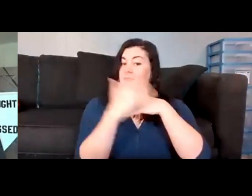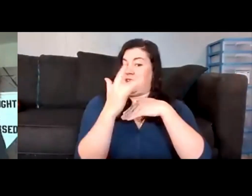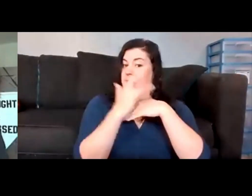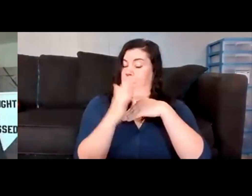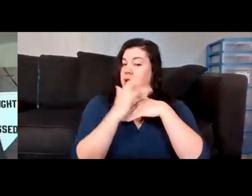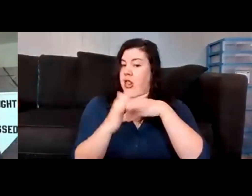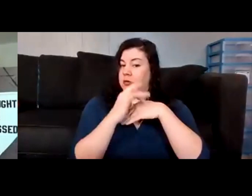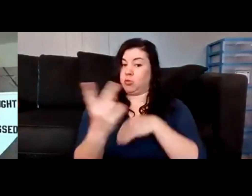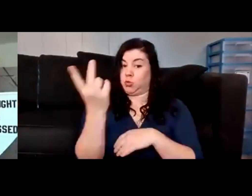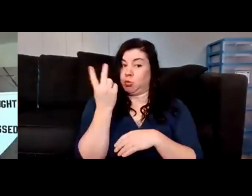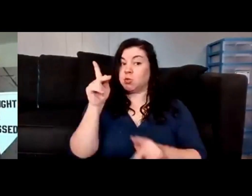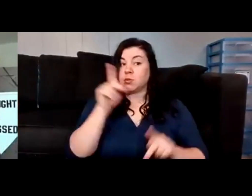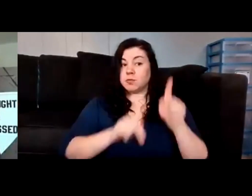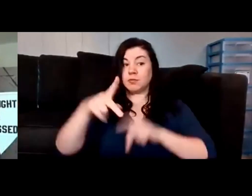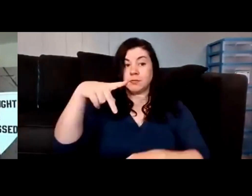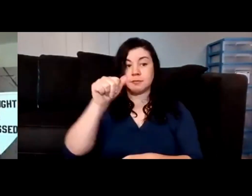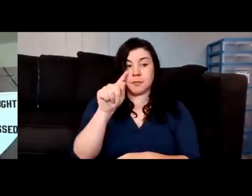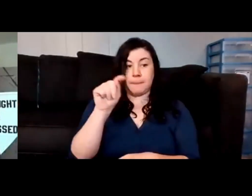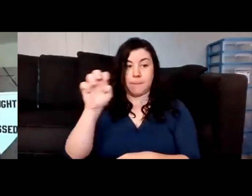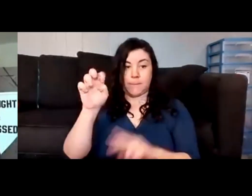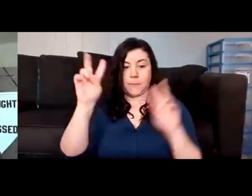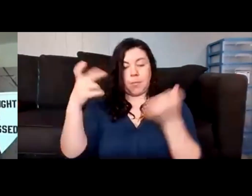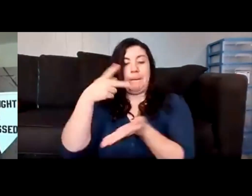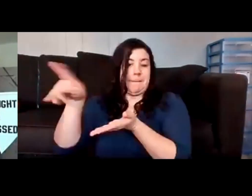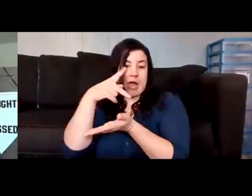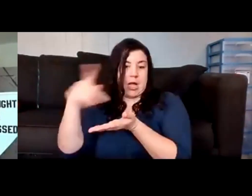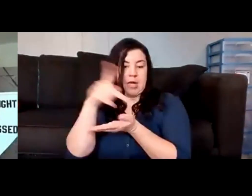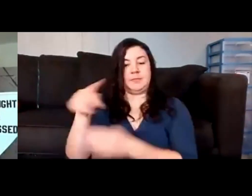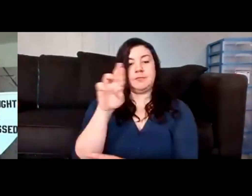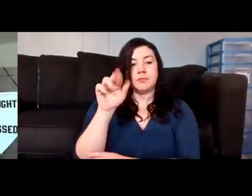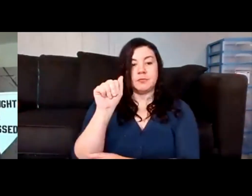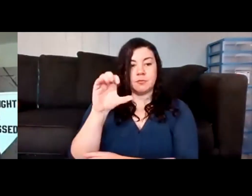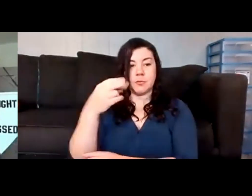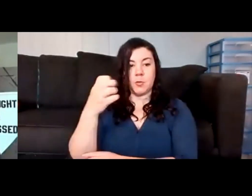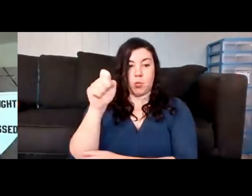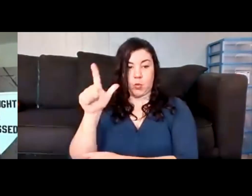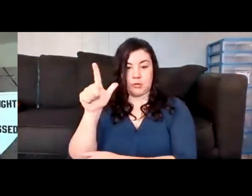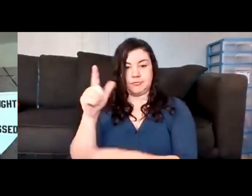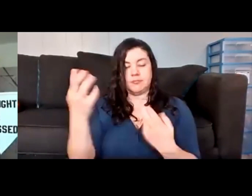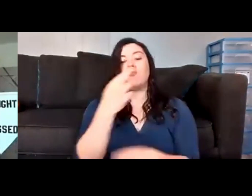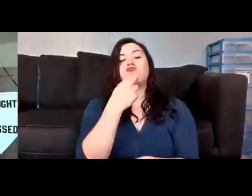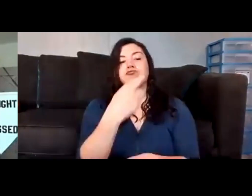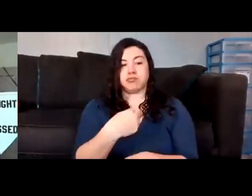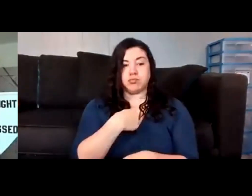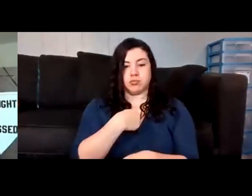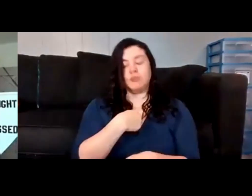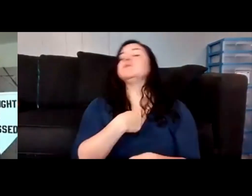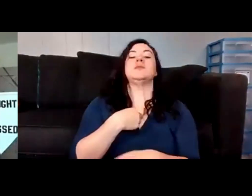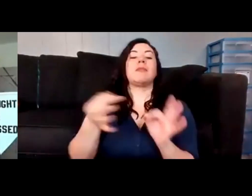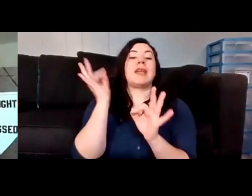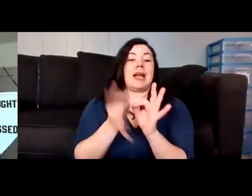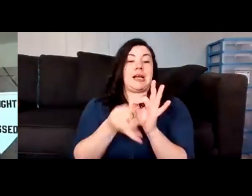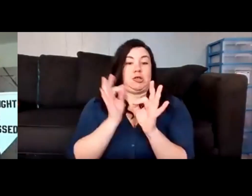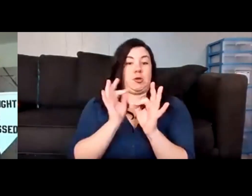Patty Bettis Eddy and Rachel Ledick. They will be interpreting on the screen with us throughout